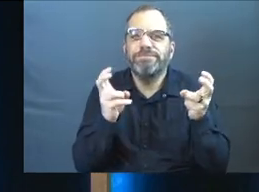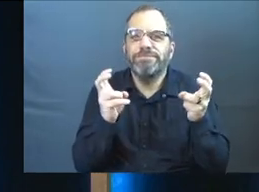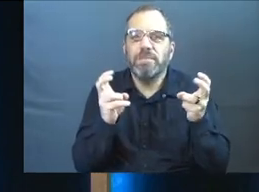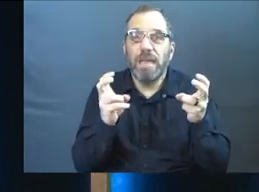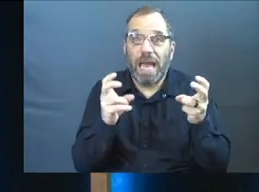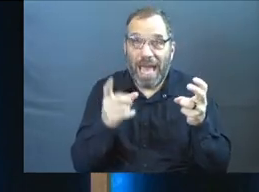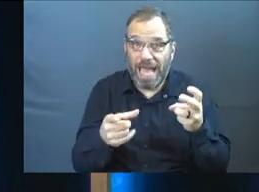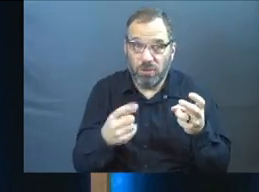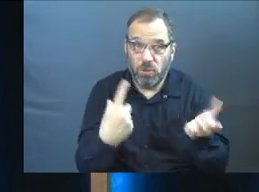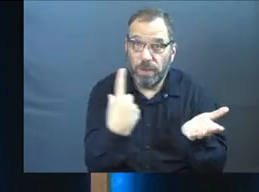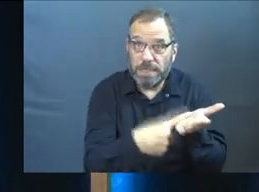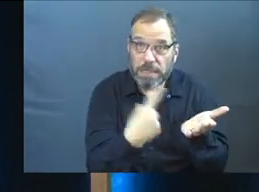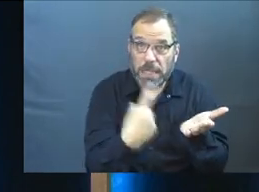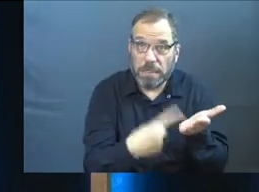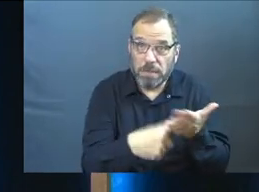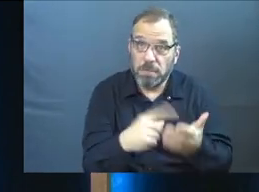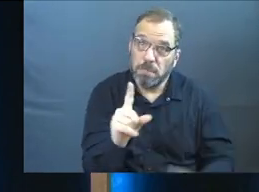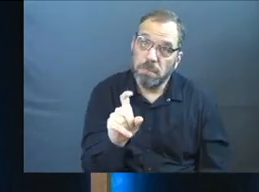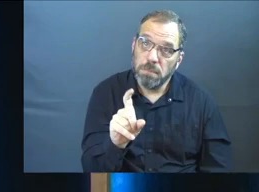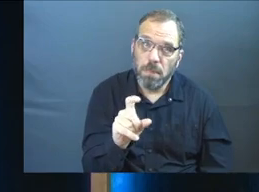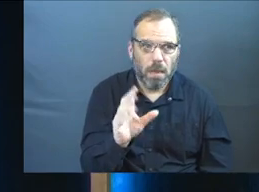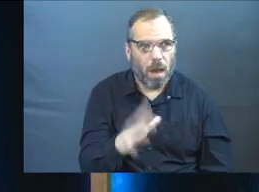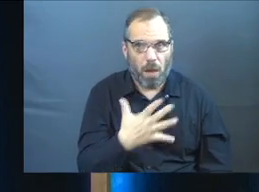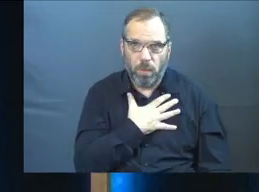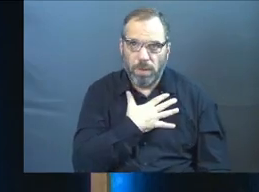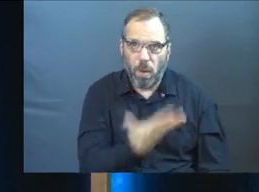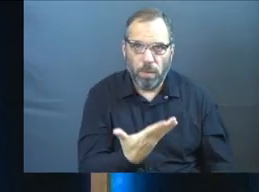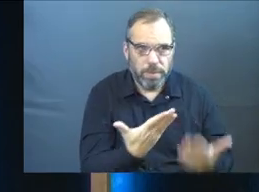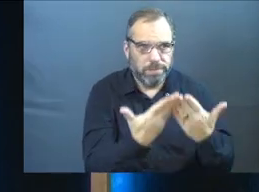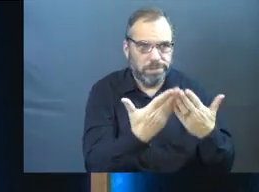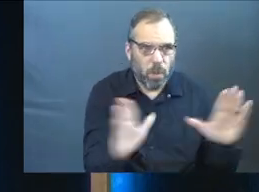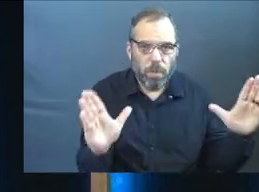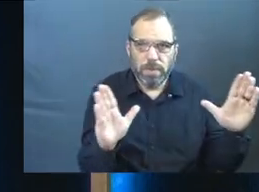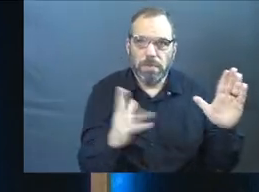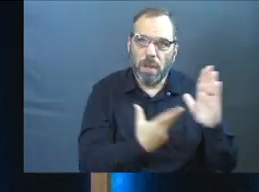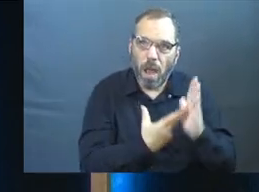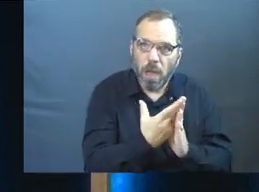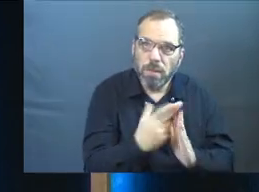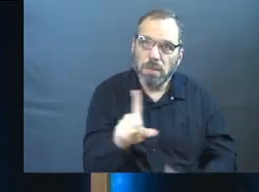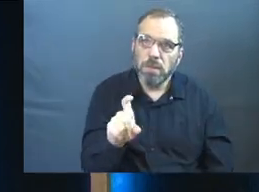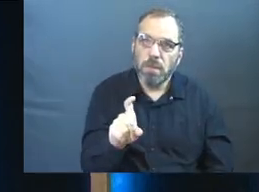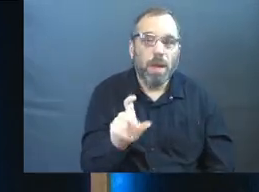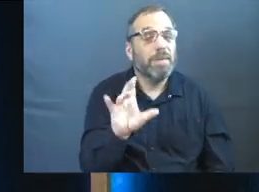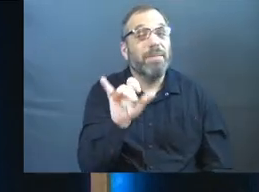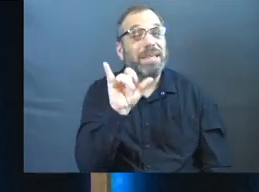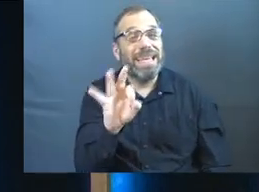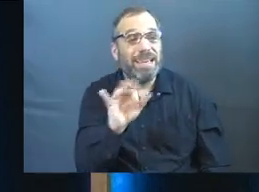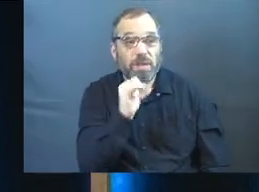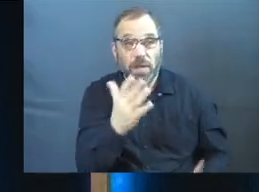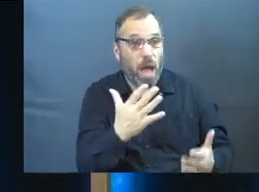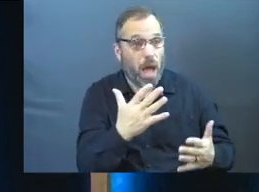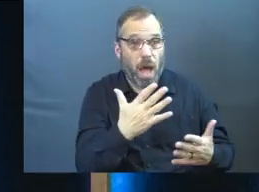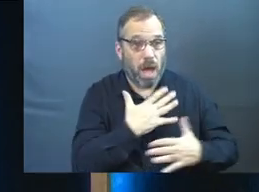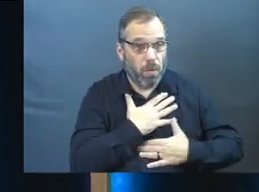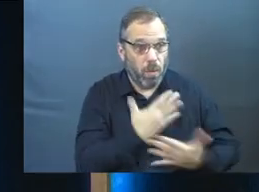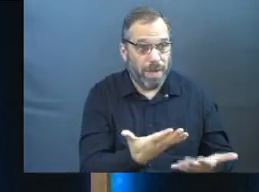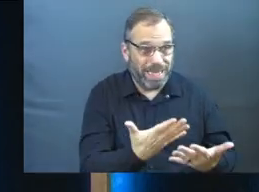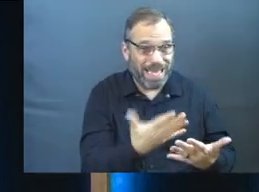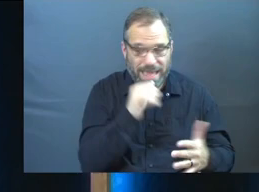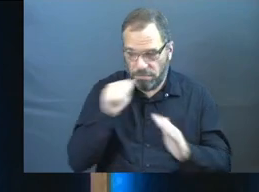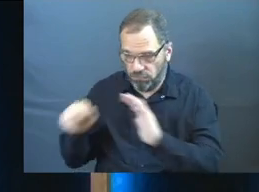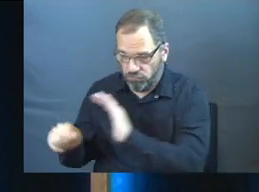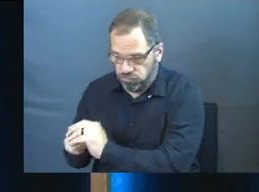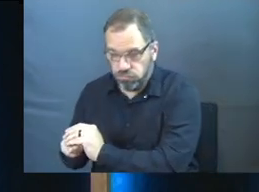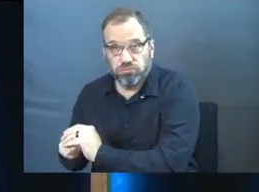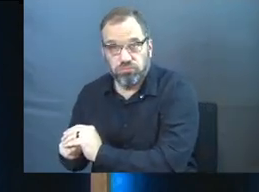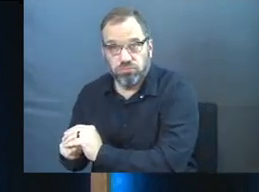do we get to talk about it? Are we open about it? Because if they're not open about it and it gets shoved into the